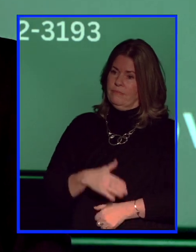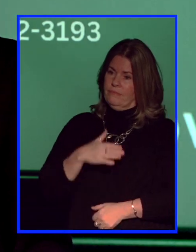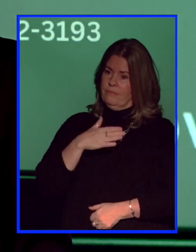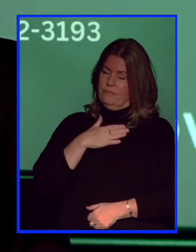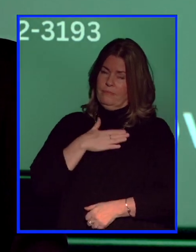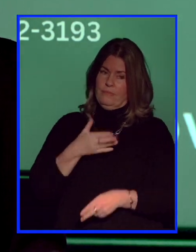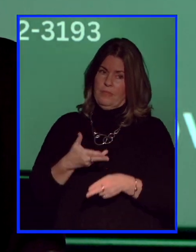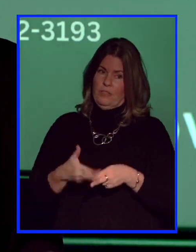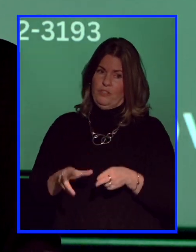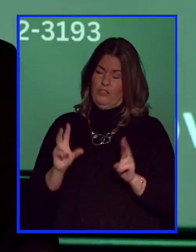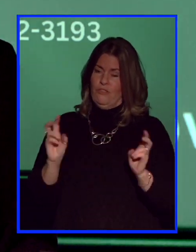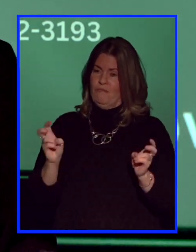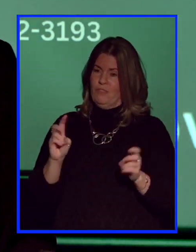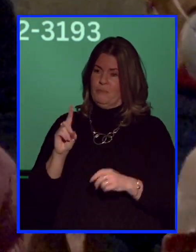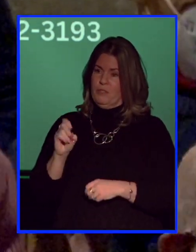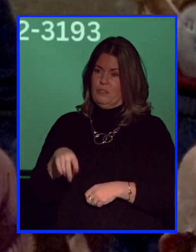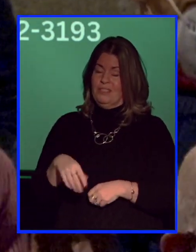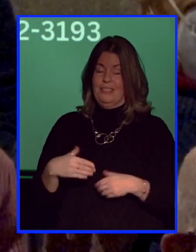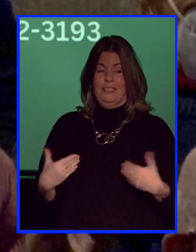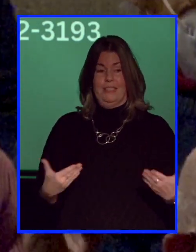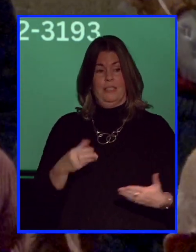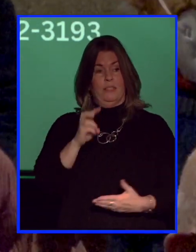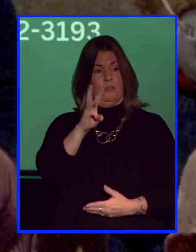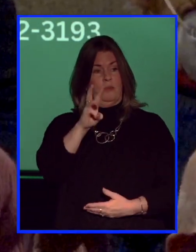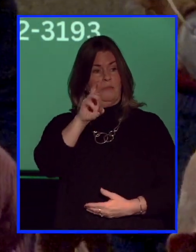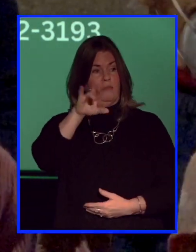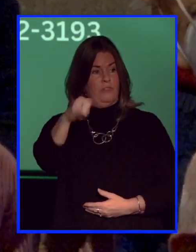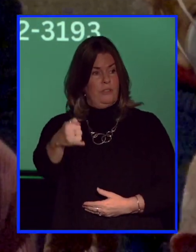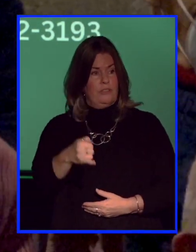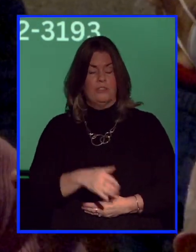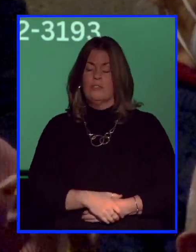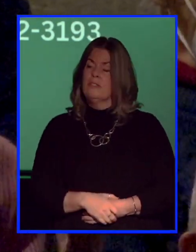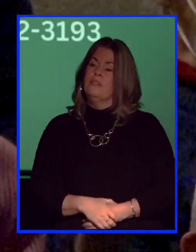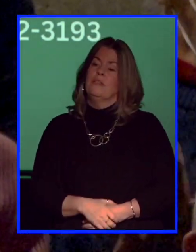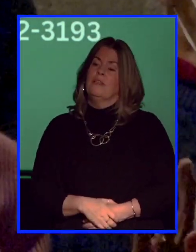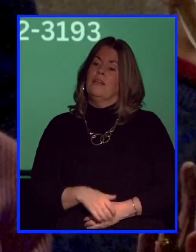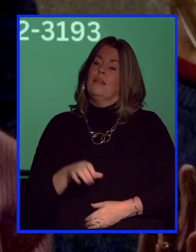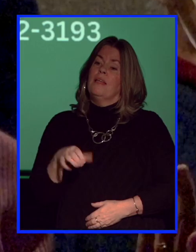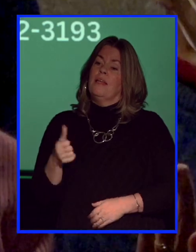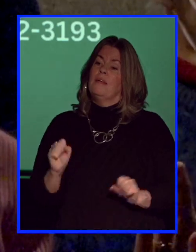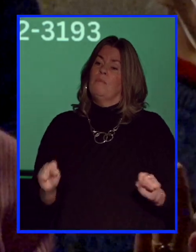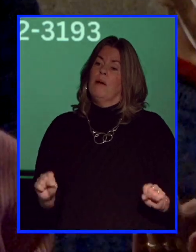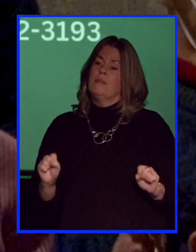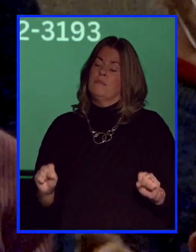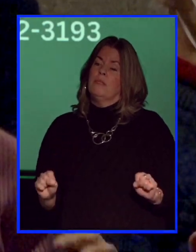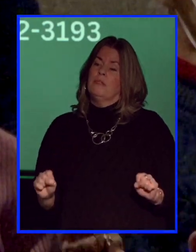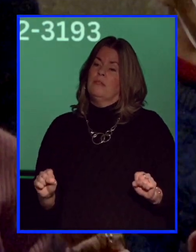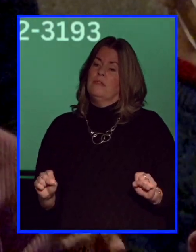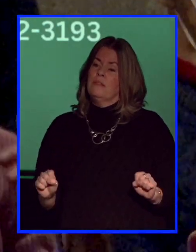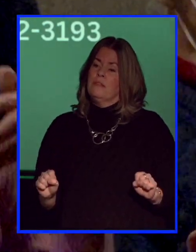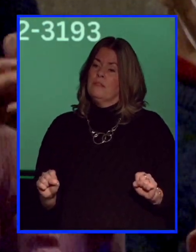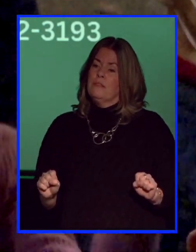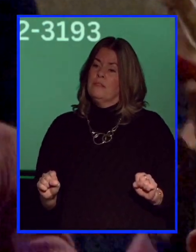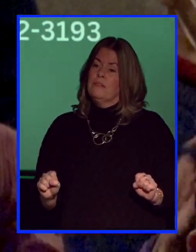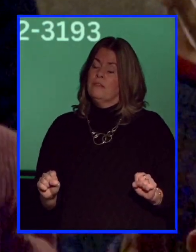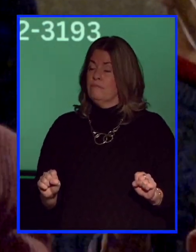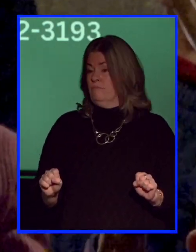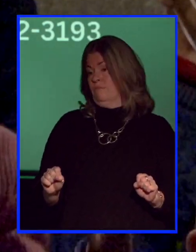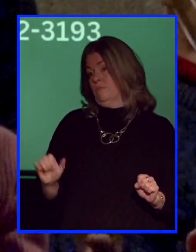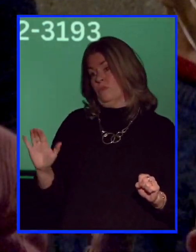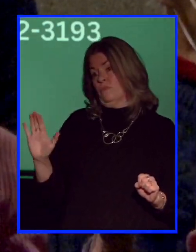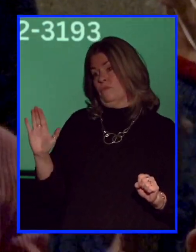my question is, we are in White River Junction. Is there any possibility of